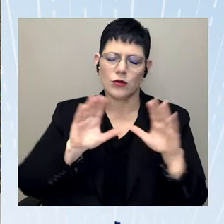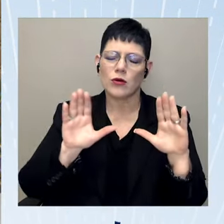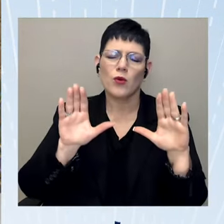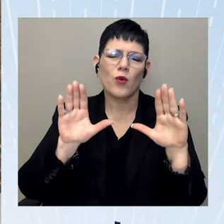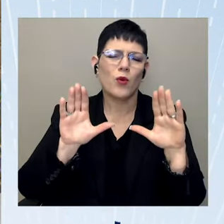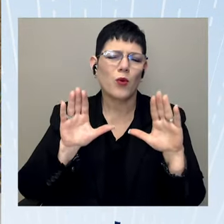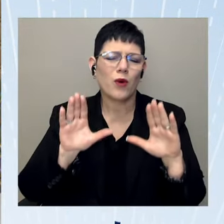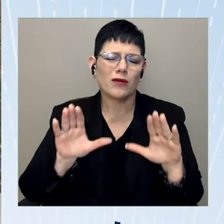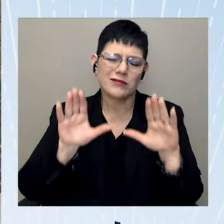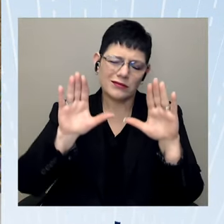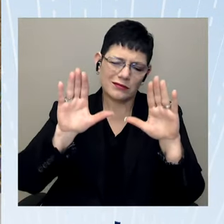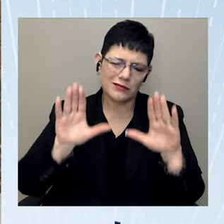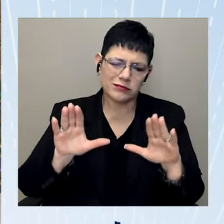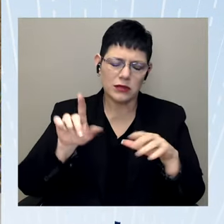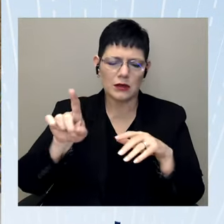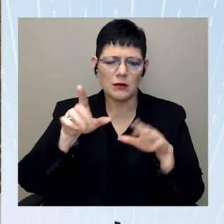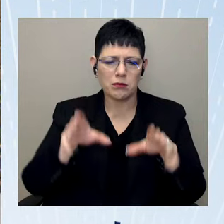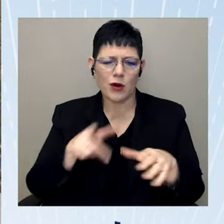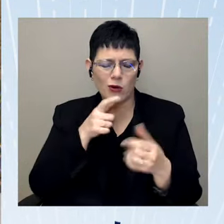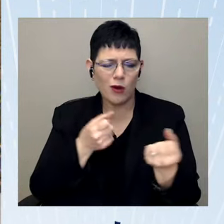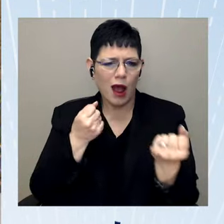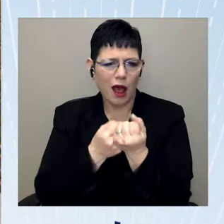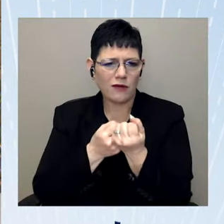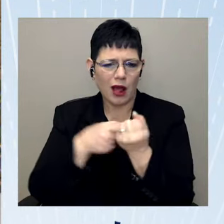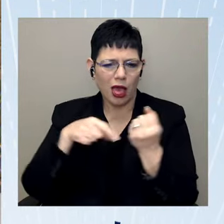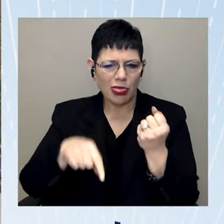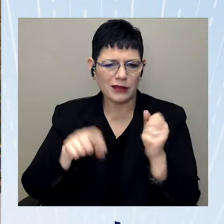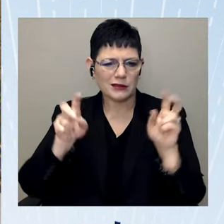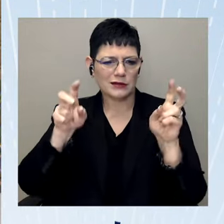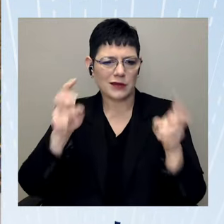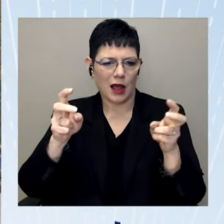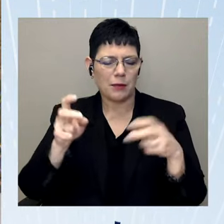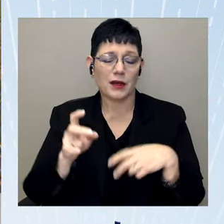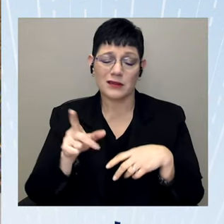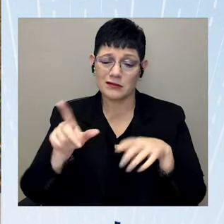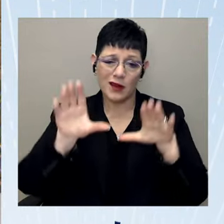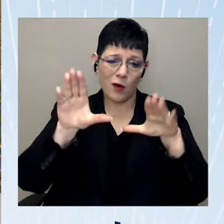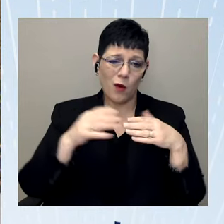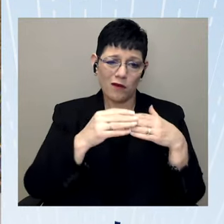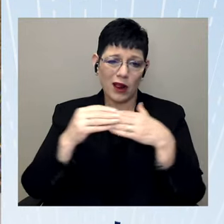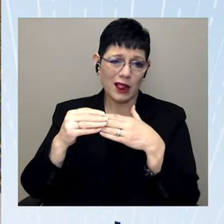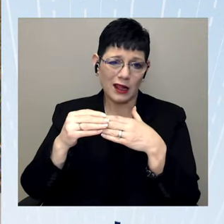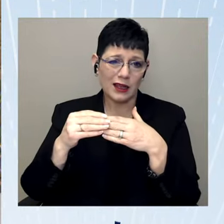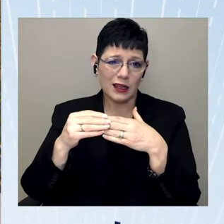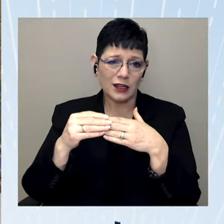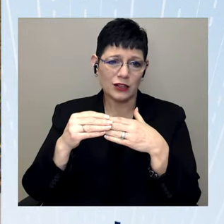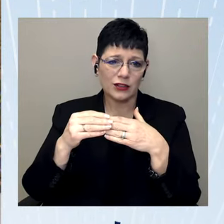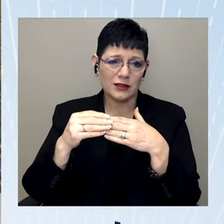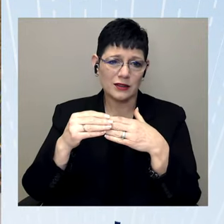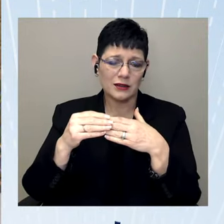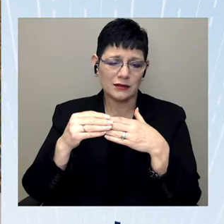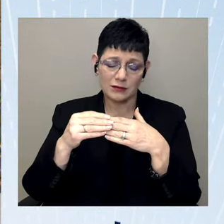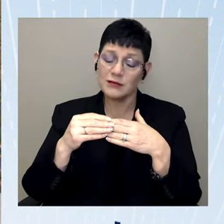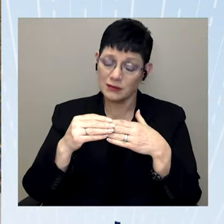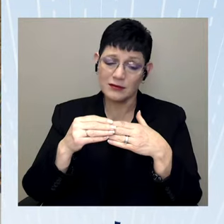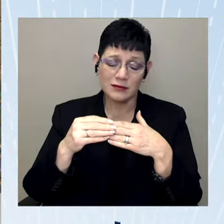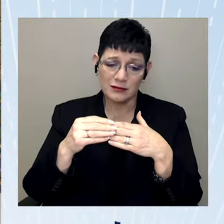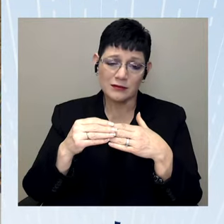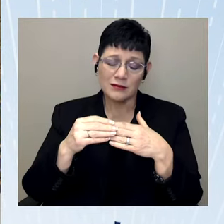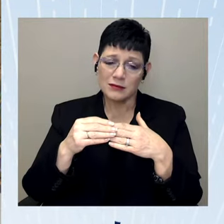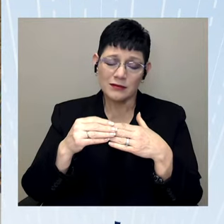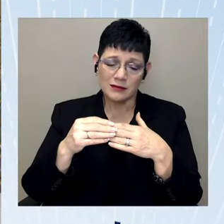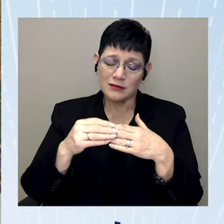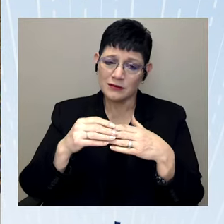great advocate for this work, and a great leader in really getting it done,